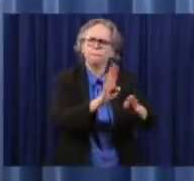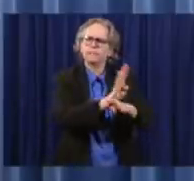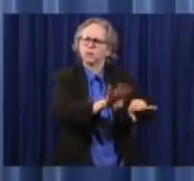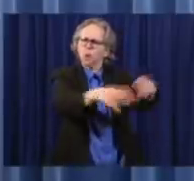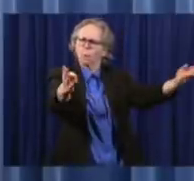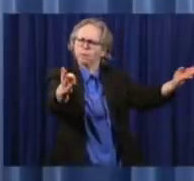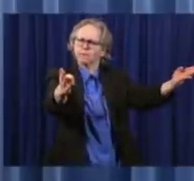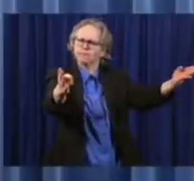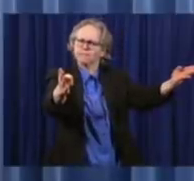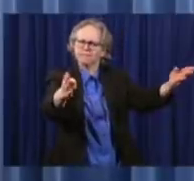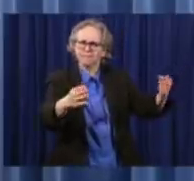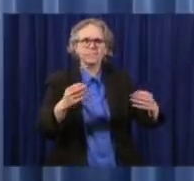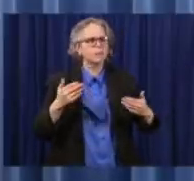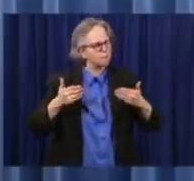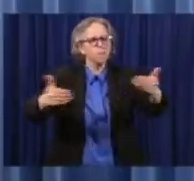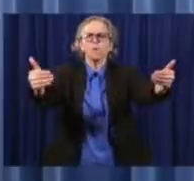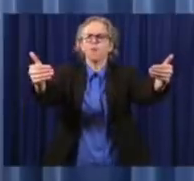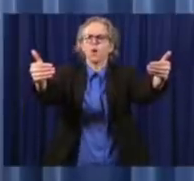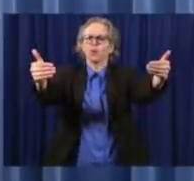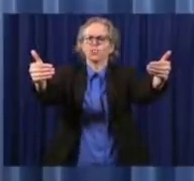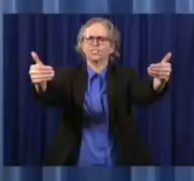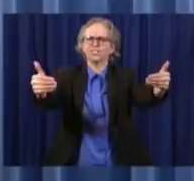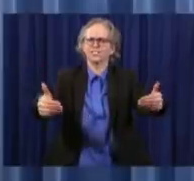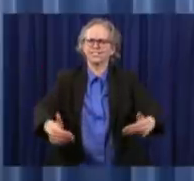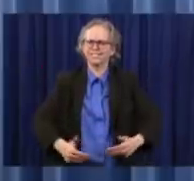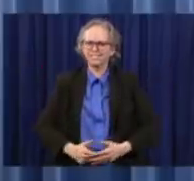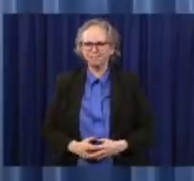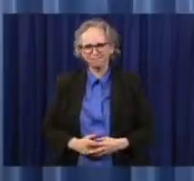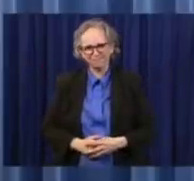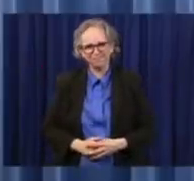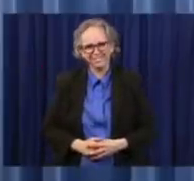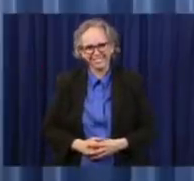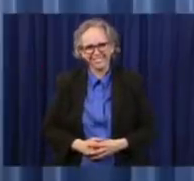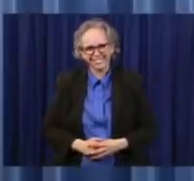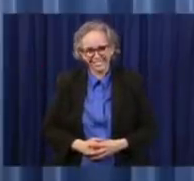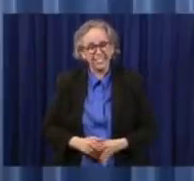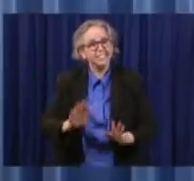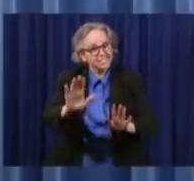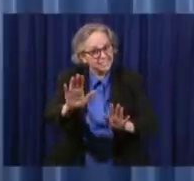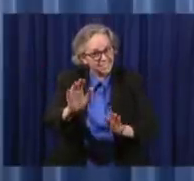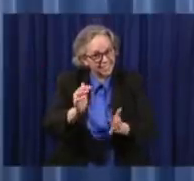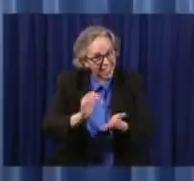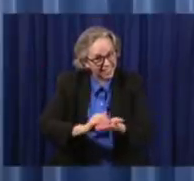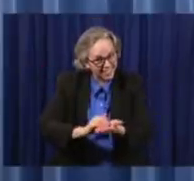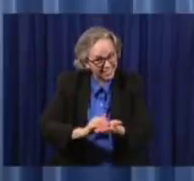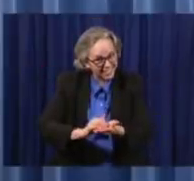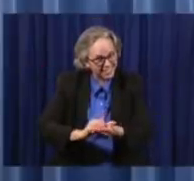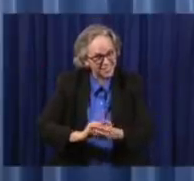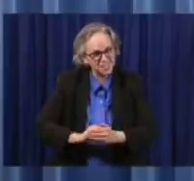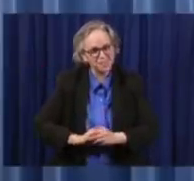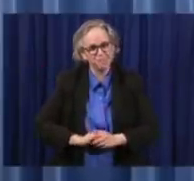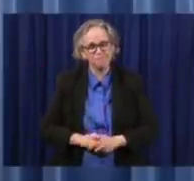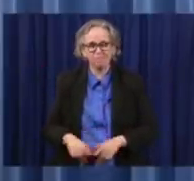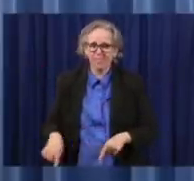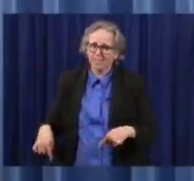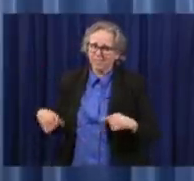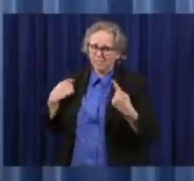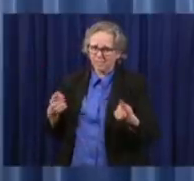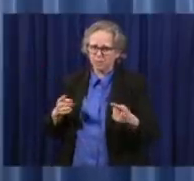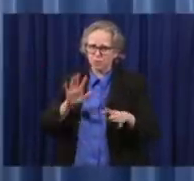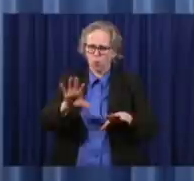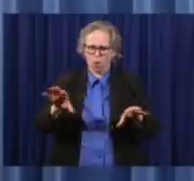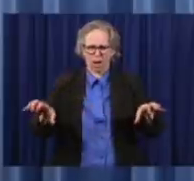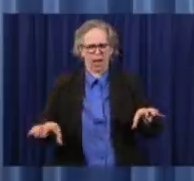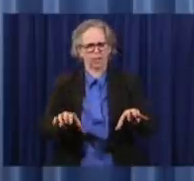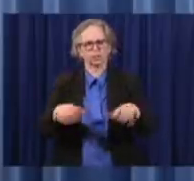Let's move forward. So I, again, appreciate what everyone has done, because people have